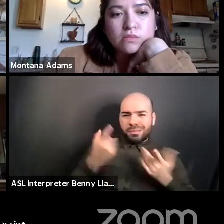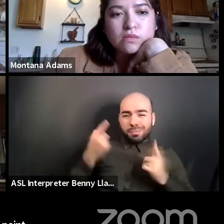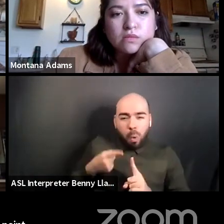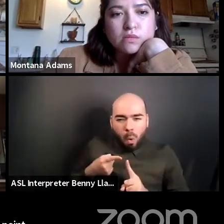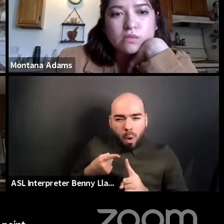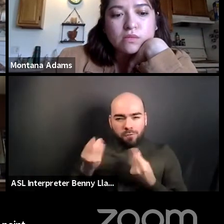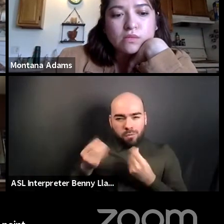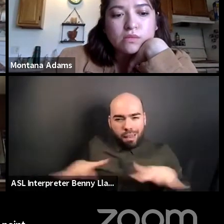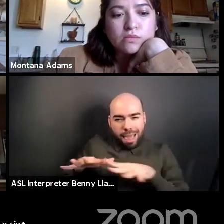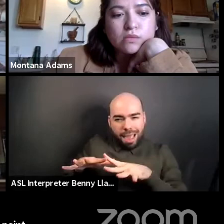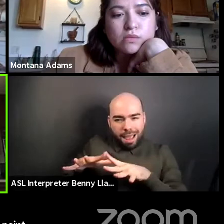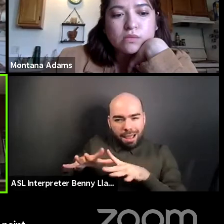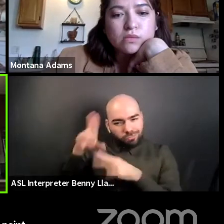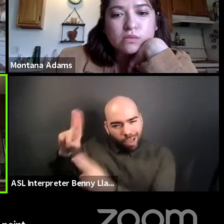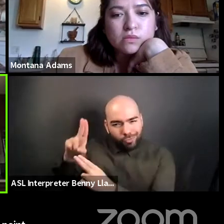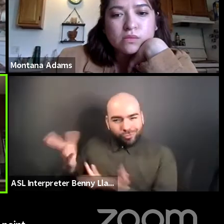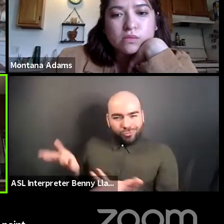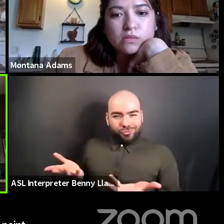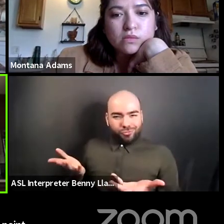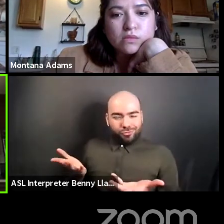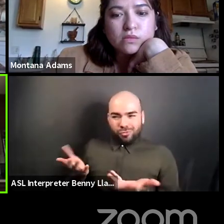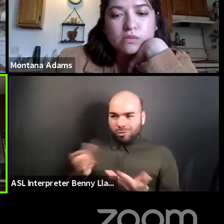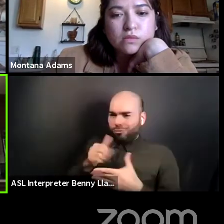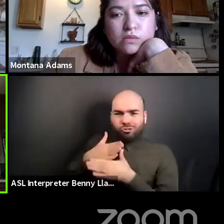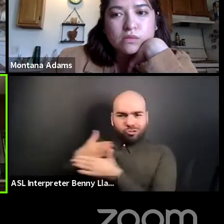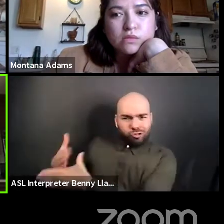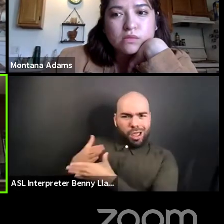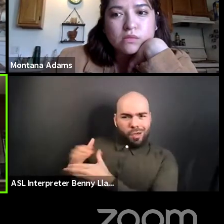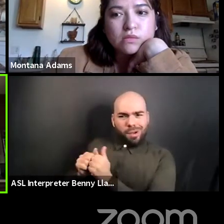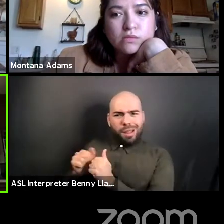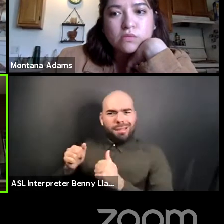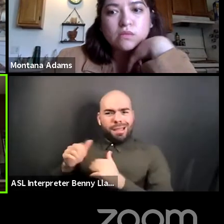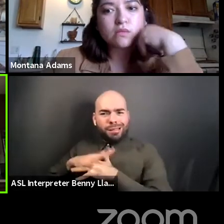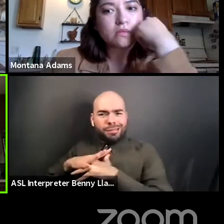acknowledgements? Yeah. And I think this is where we as theater makers,